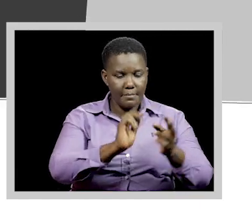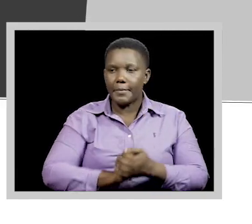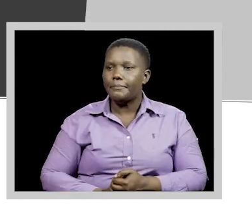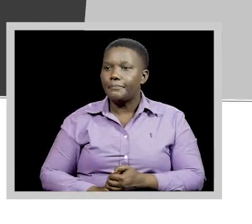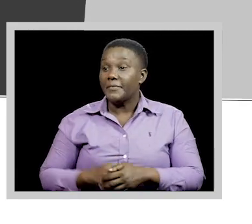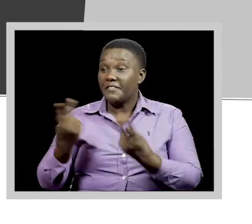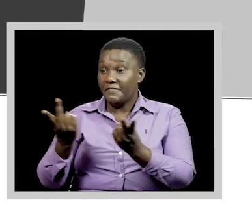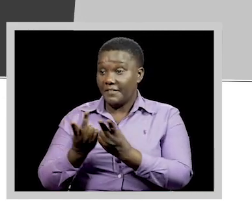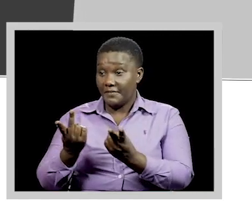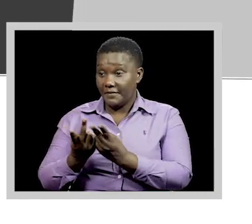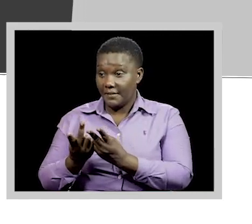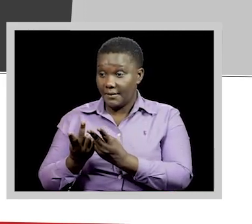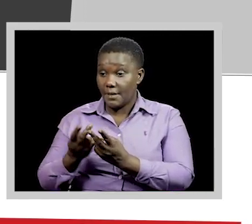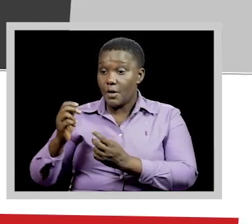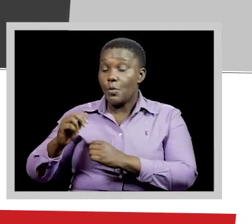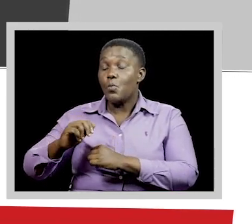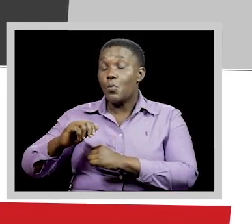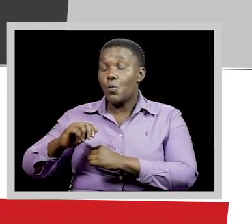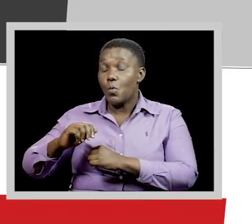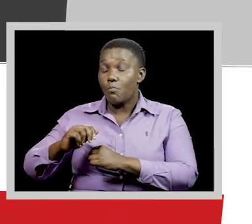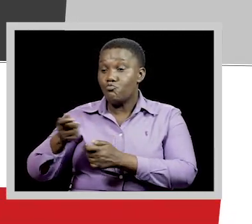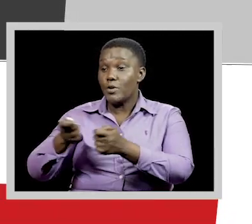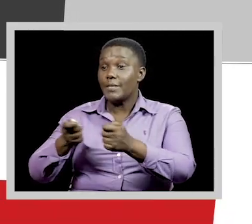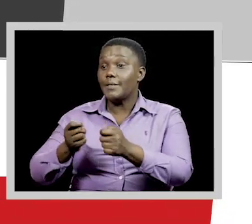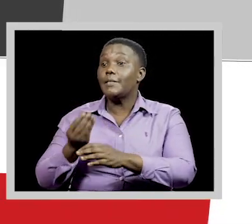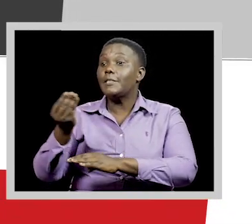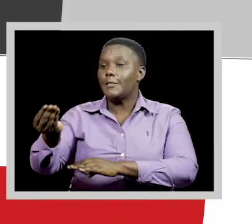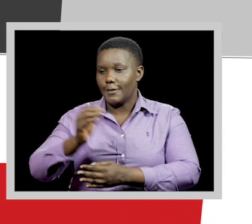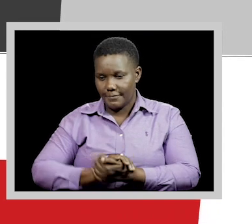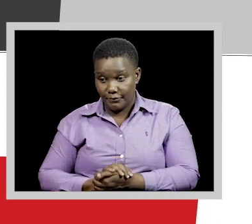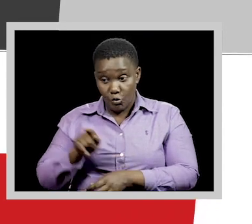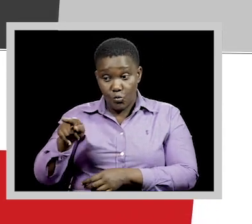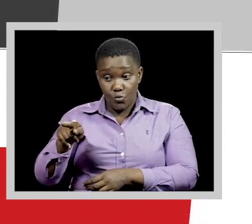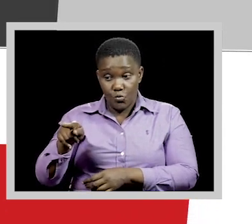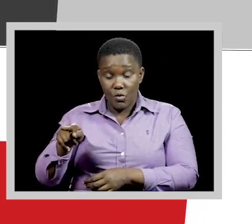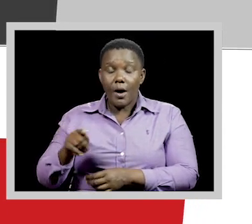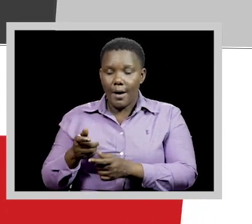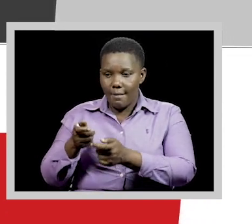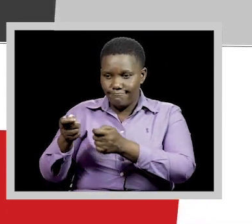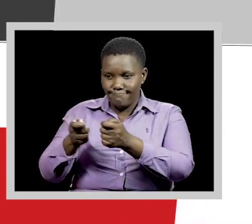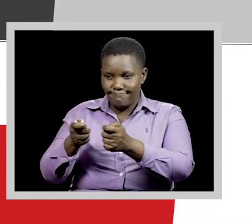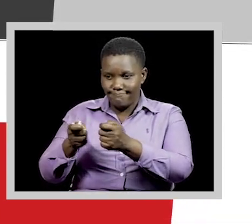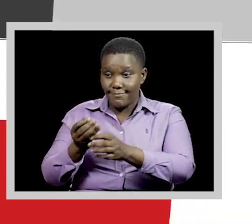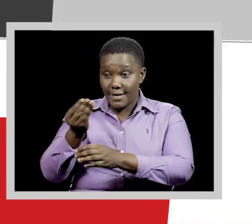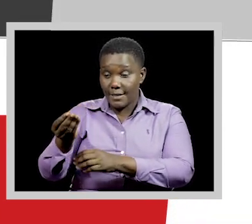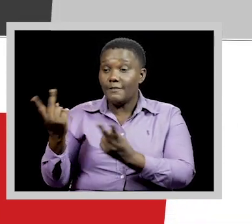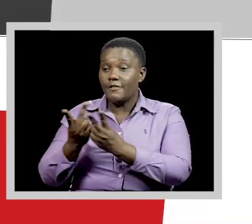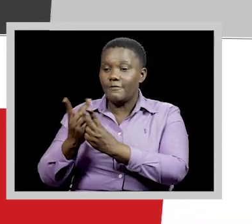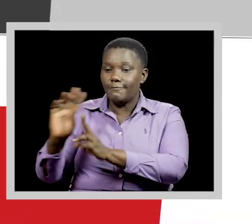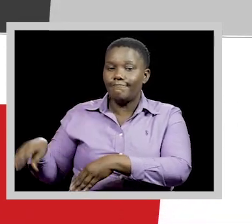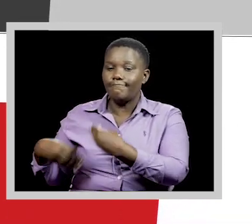Public prosecutors. They are responsible for prosecuting cases and delivering